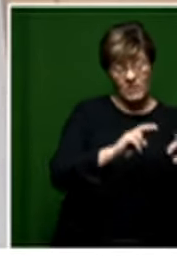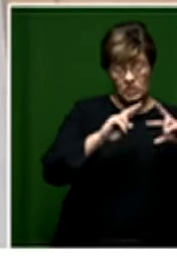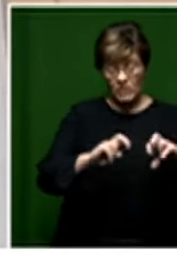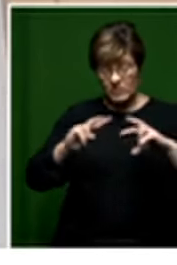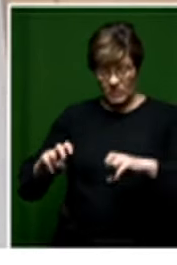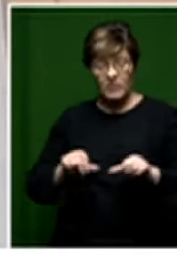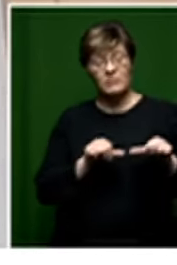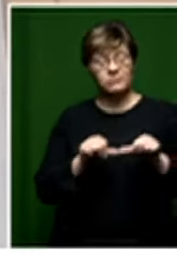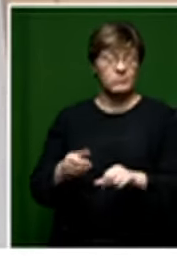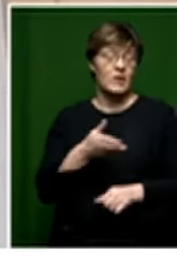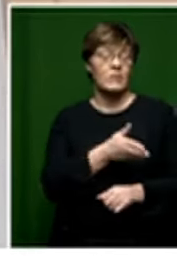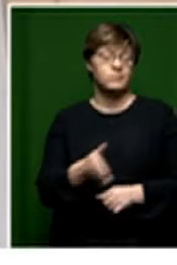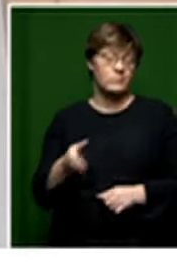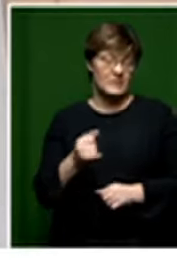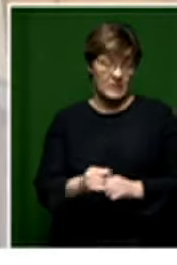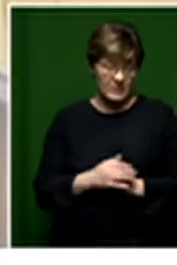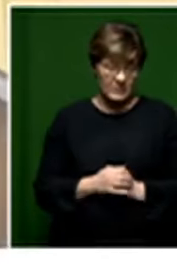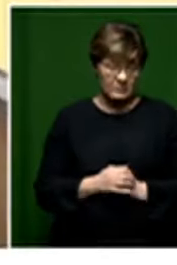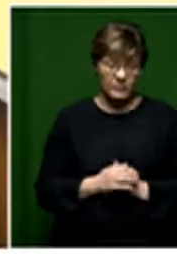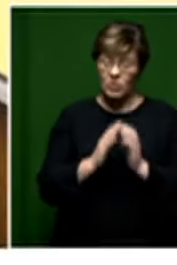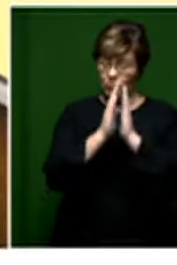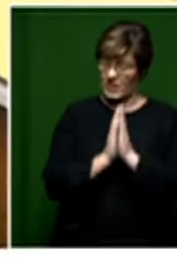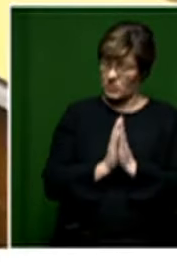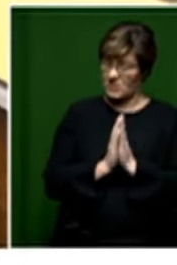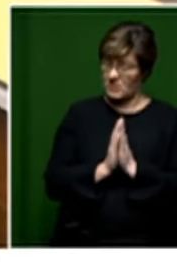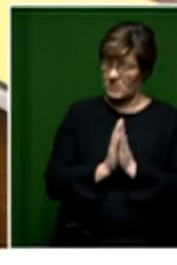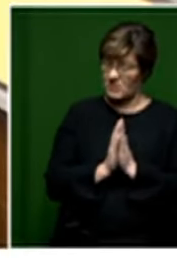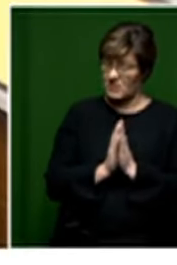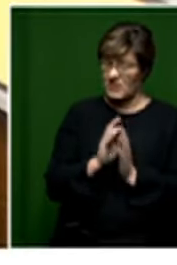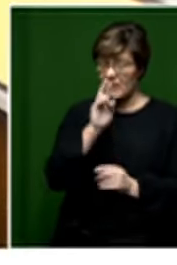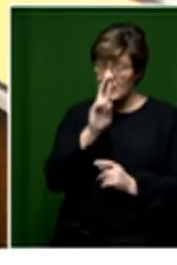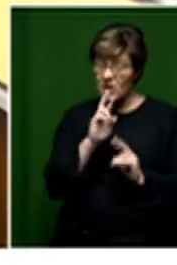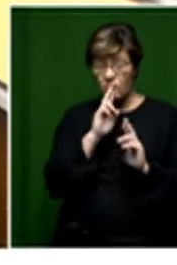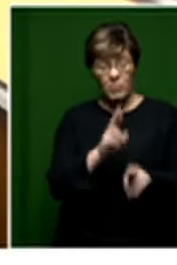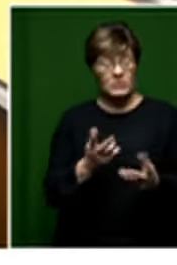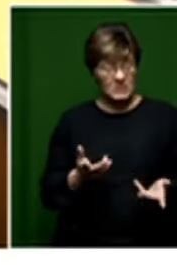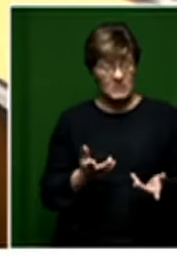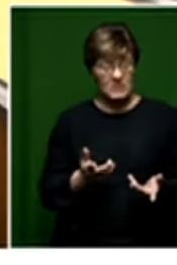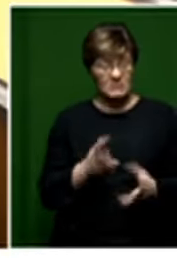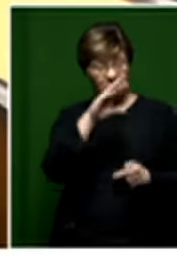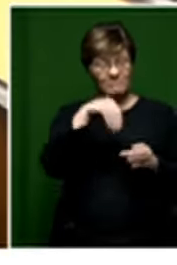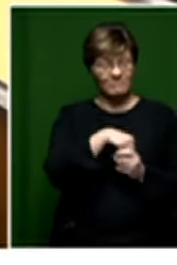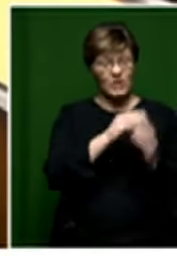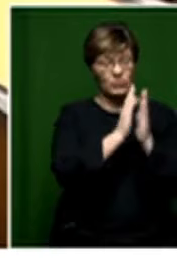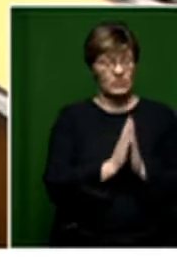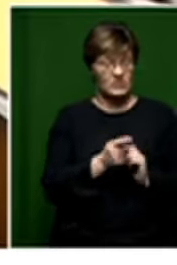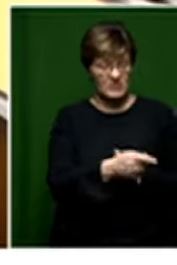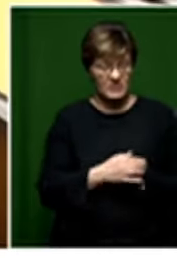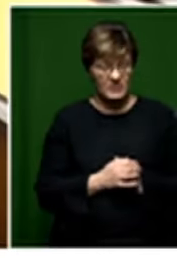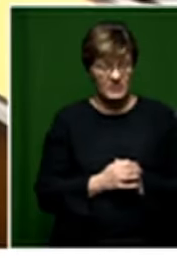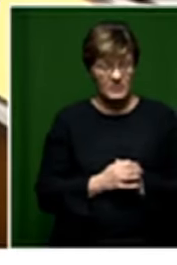surveying. Also, religion. I see the report also speaks to that.